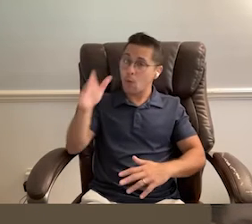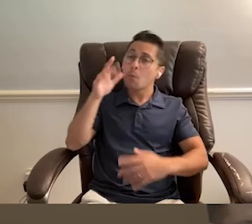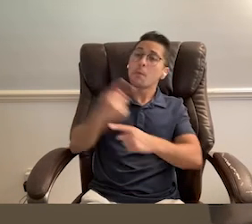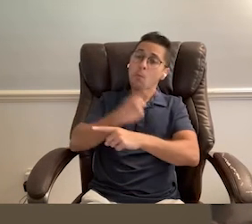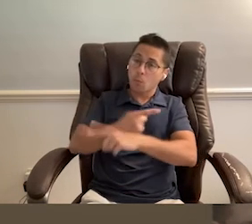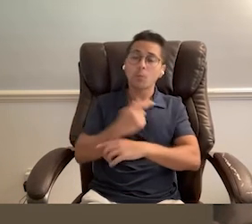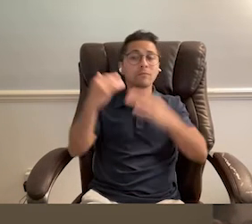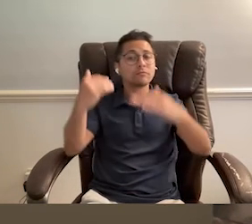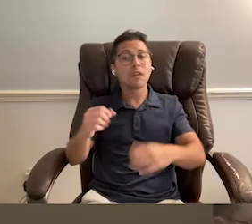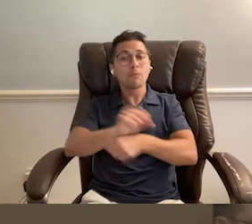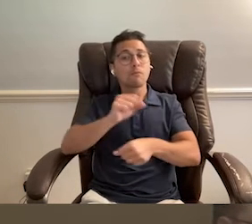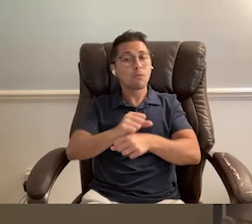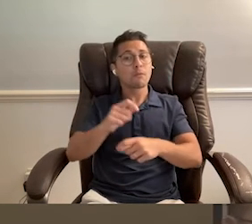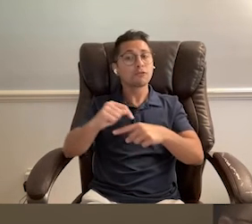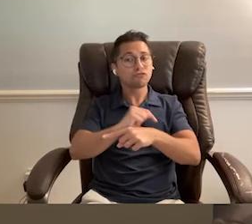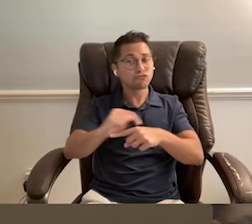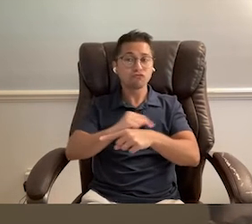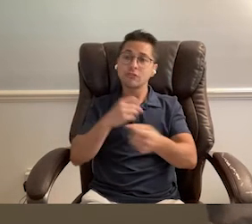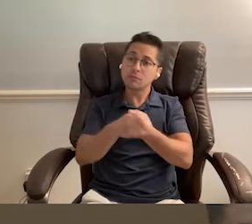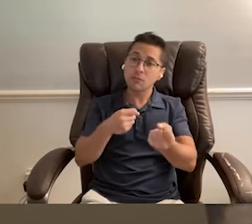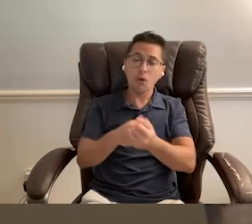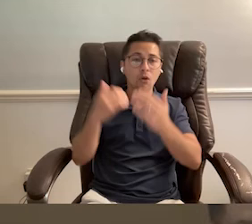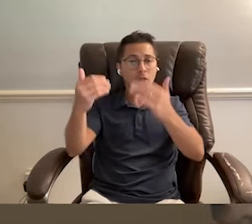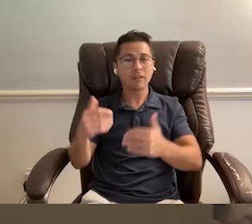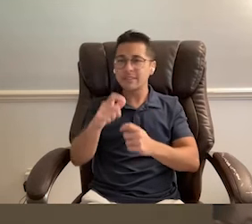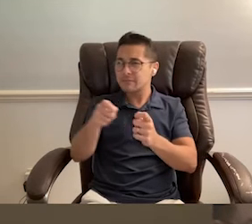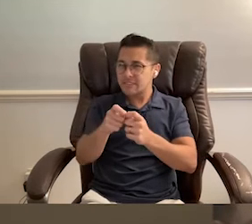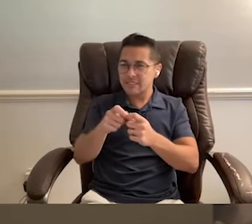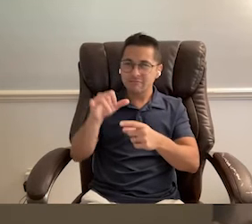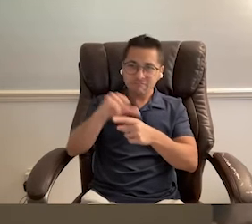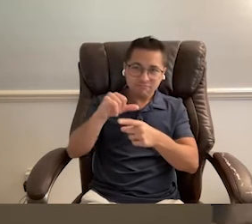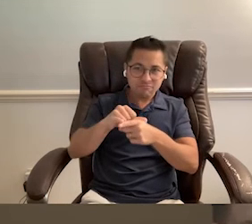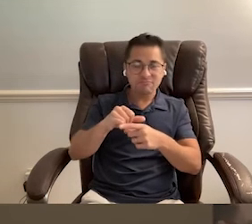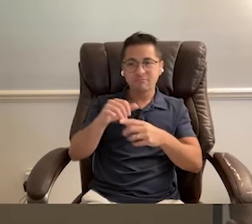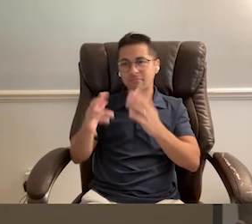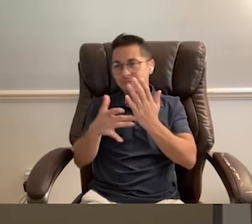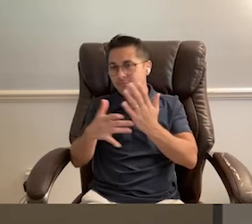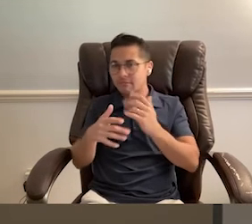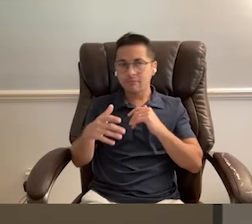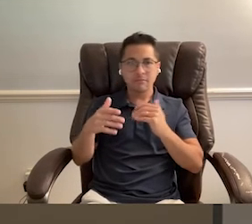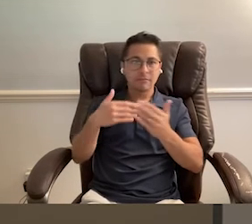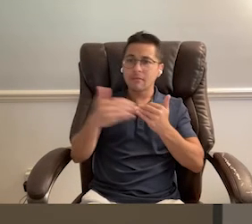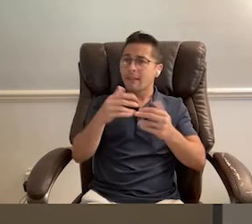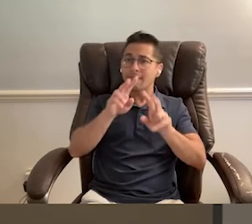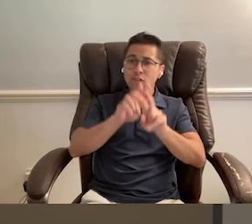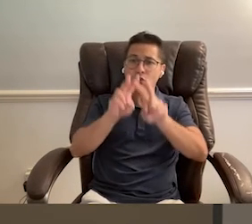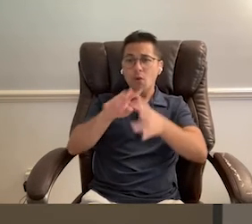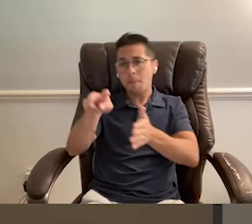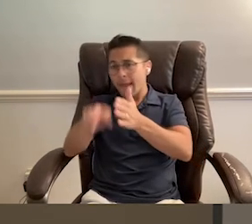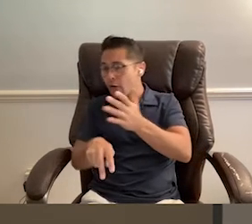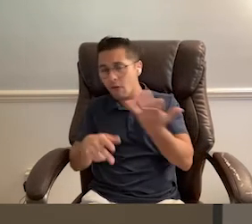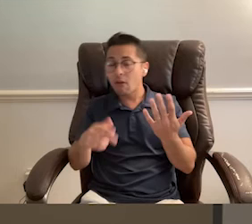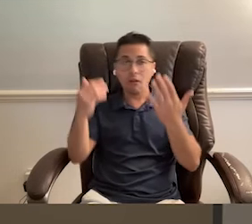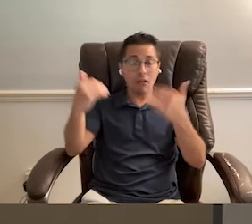support, whatever that requires. Assistive technology, oversight and monitoring, even funeral and burial. And I like this last one. Other